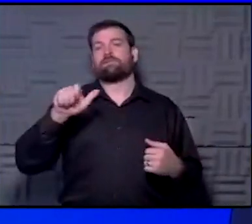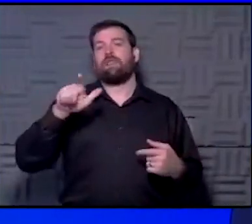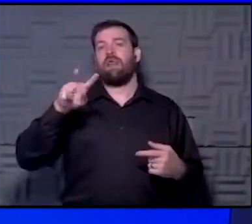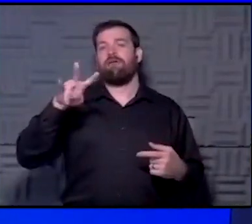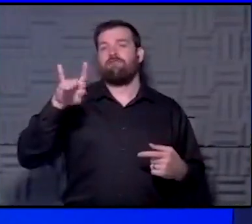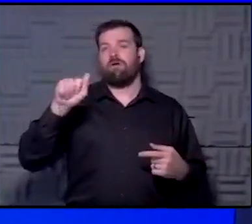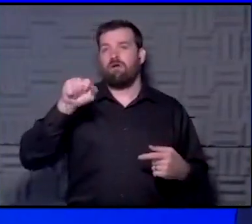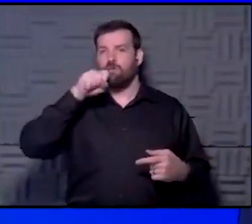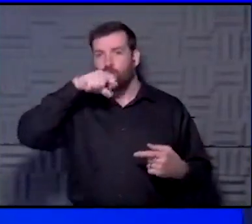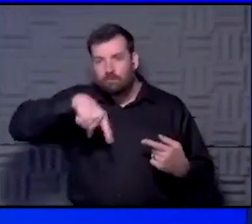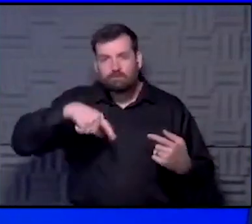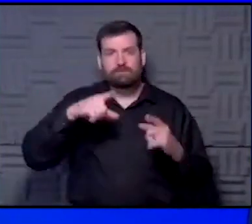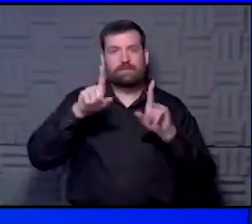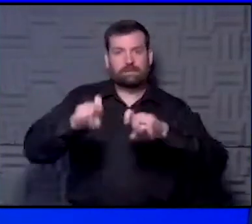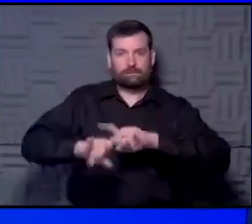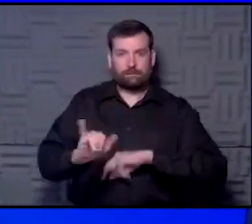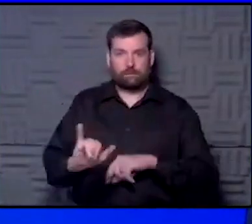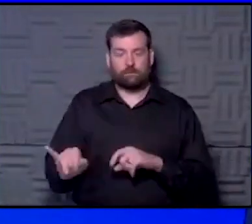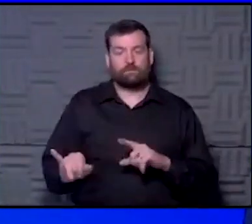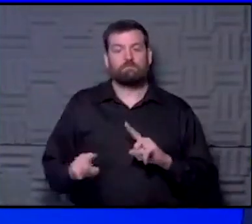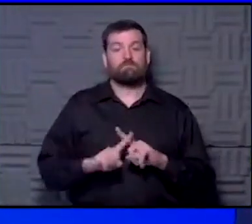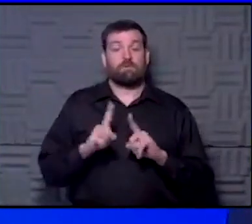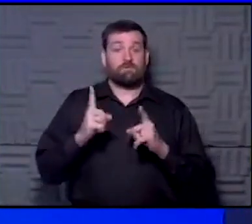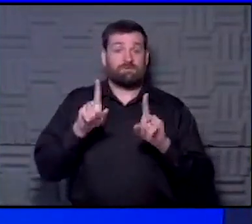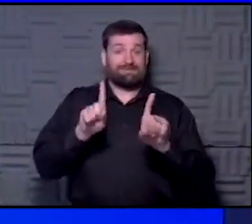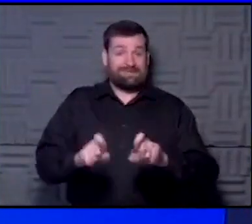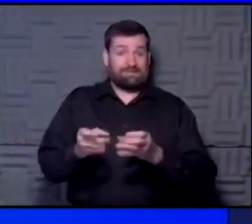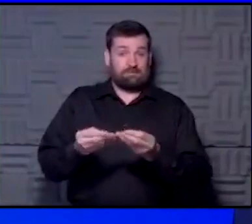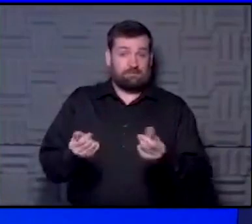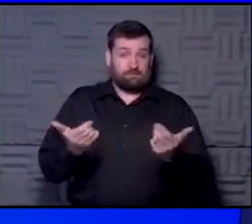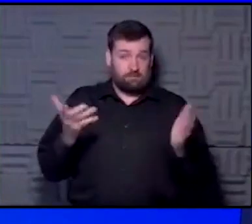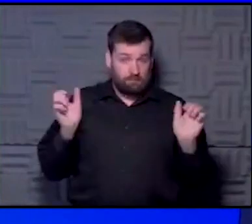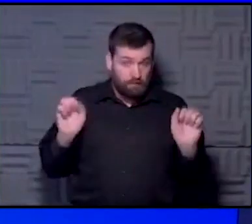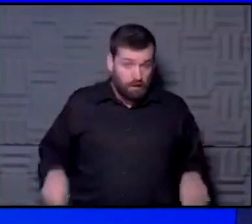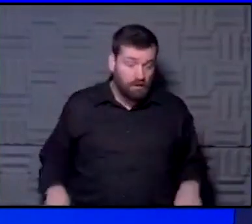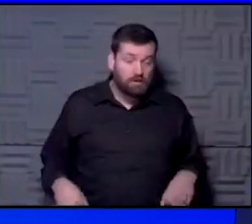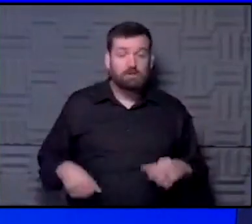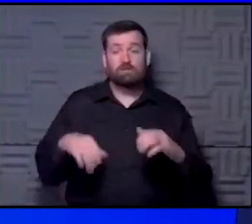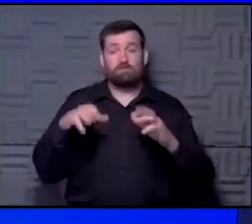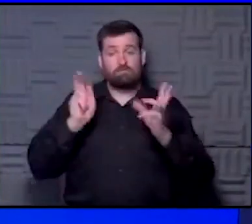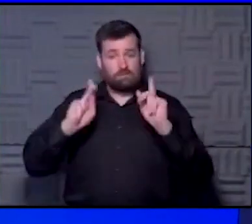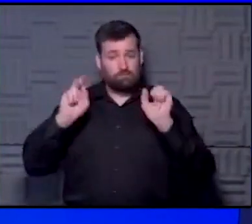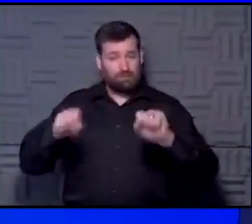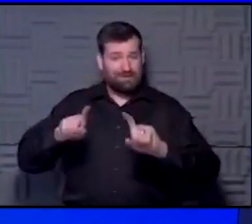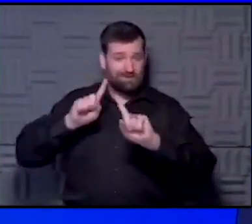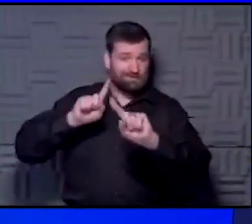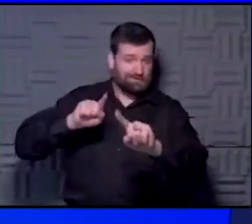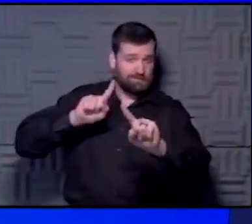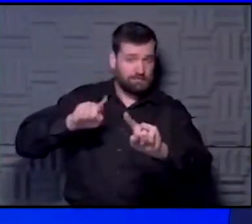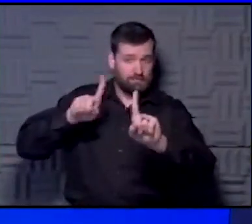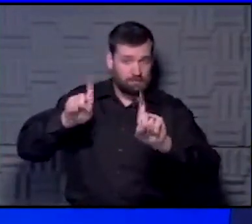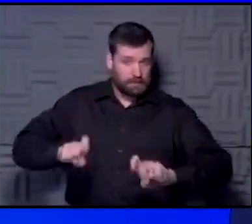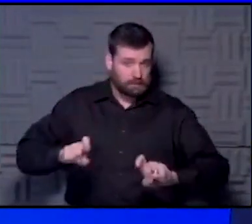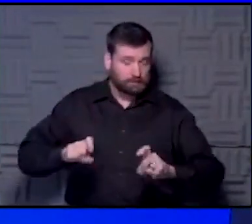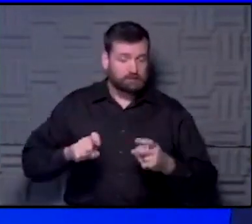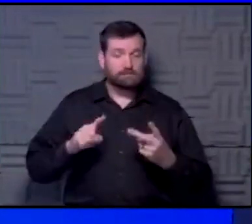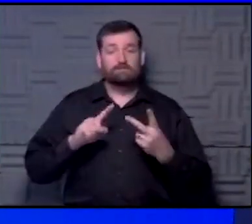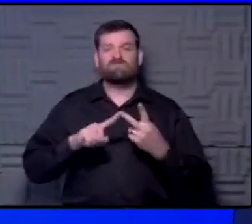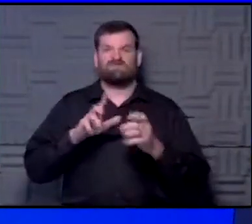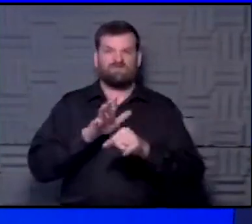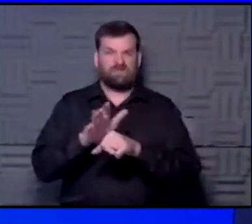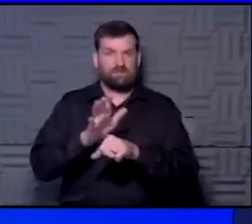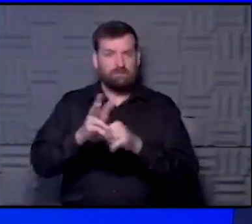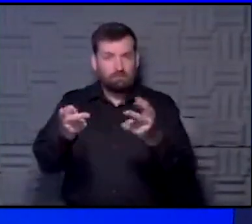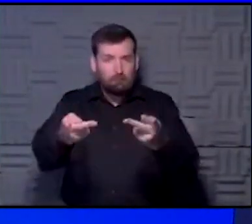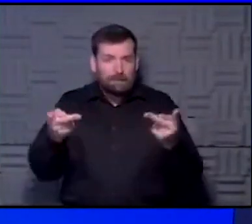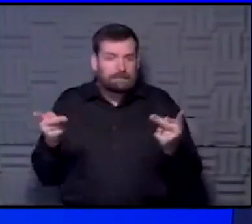testing. But is there materials? Do people have access to get those tests? Are there enough places